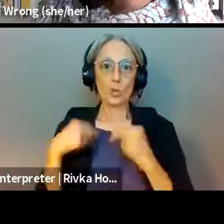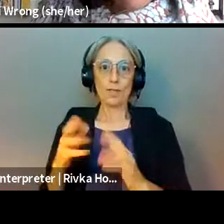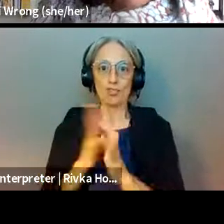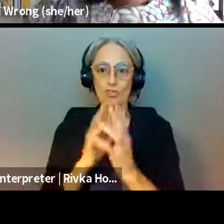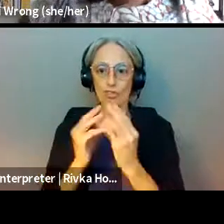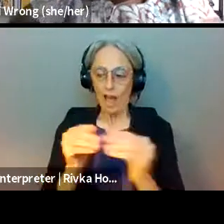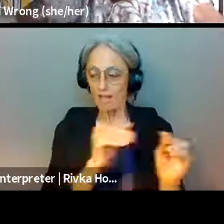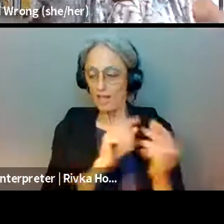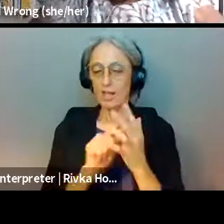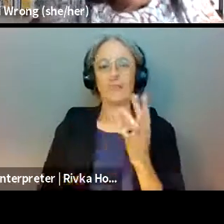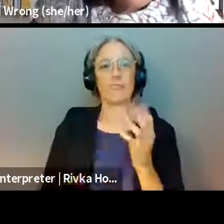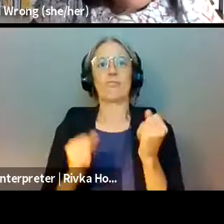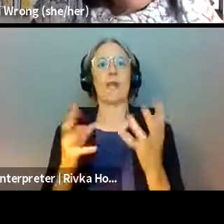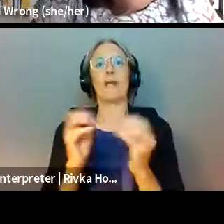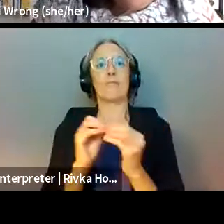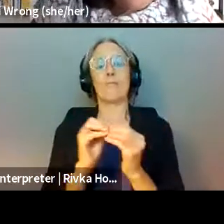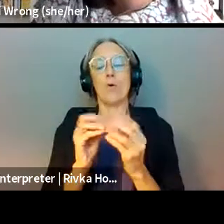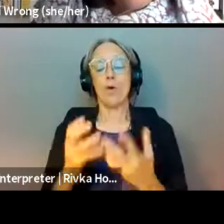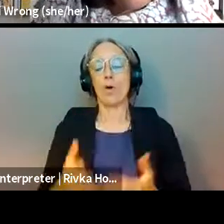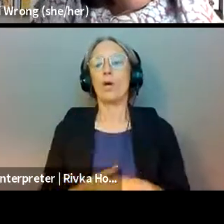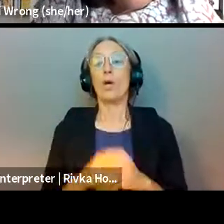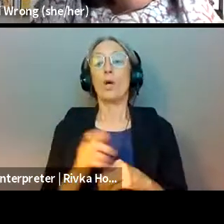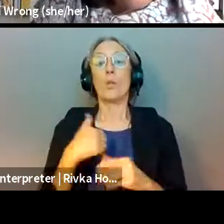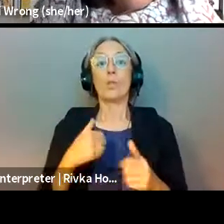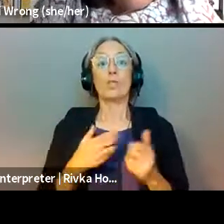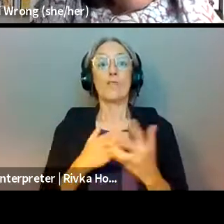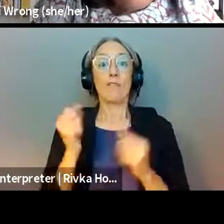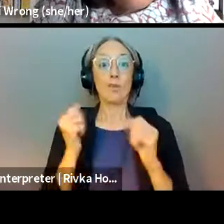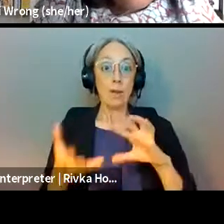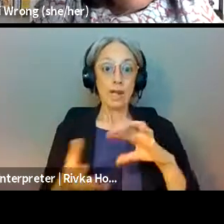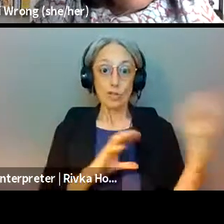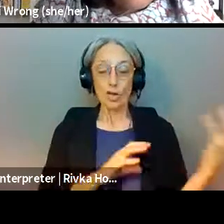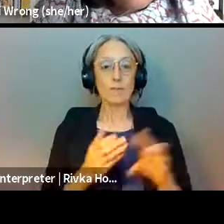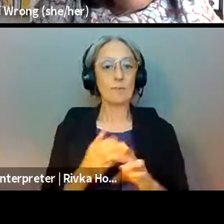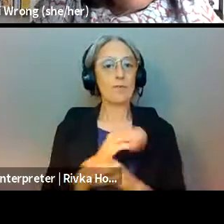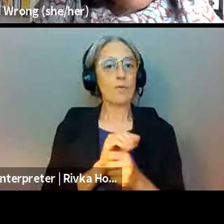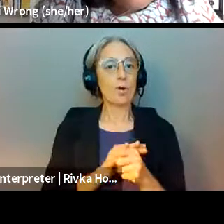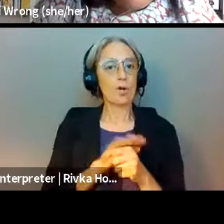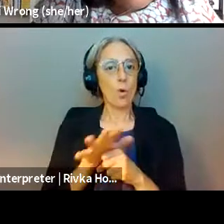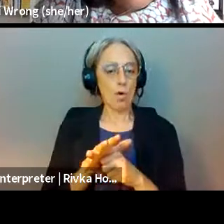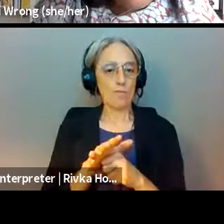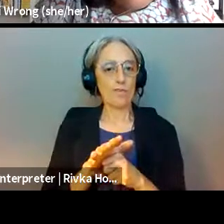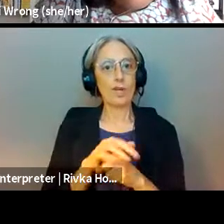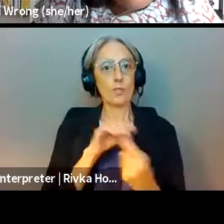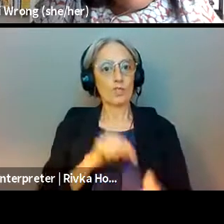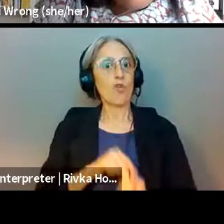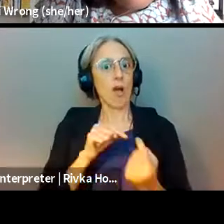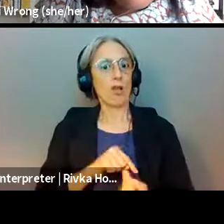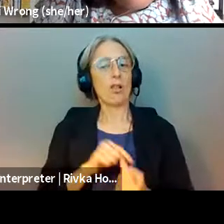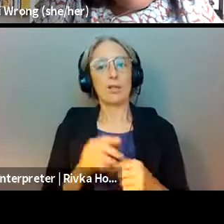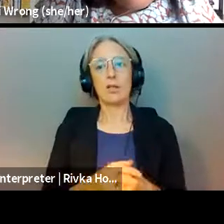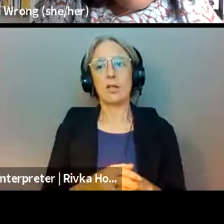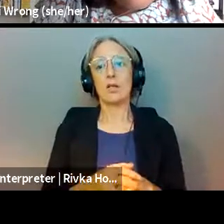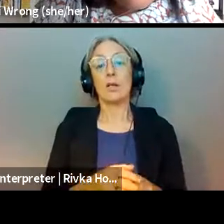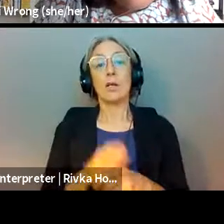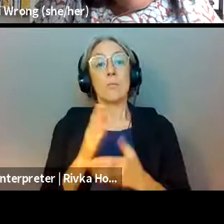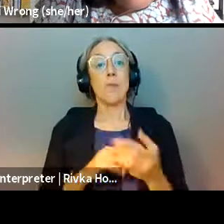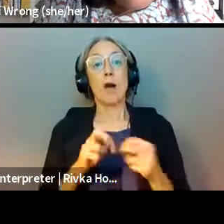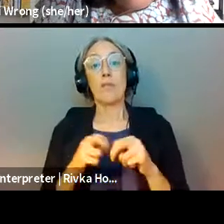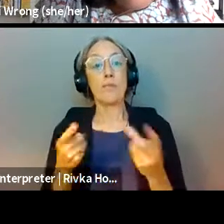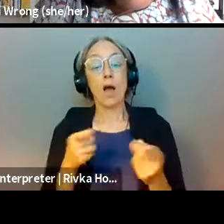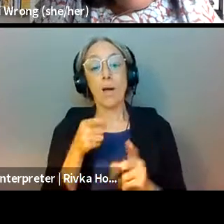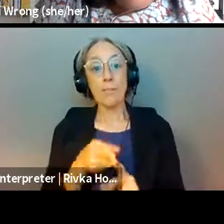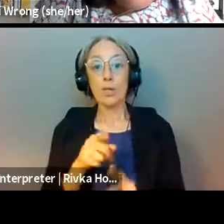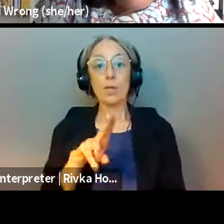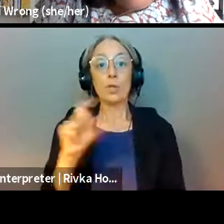to survive multiple crises before COVID-19 happened. And part of the issue is that the US government has never